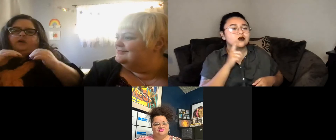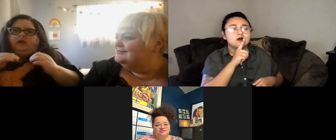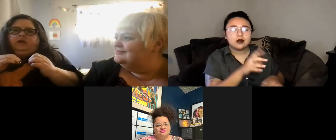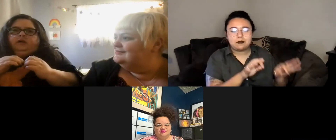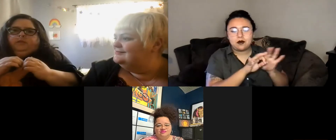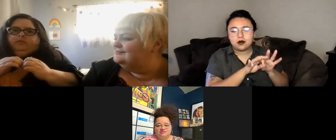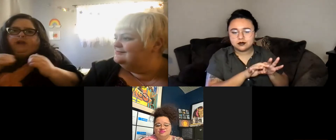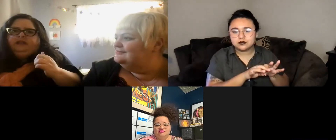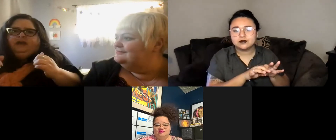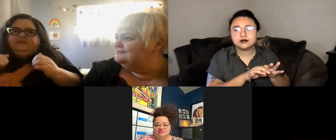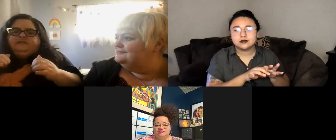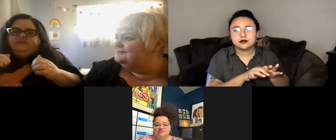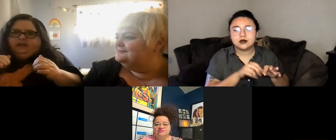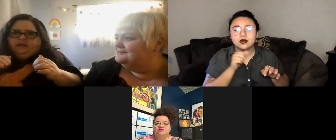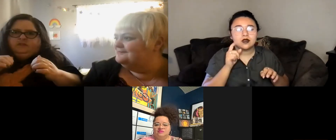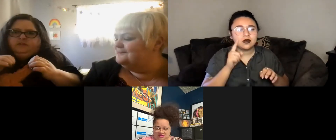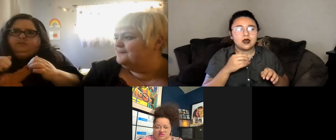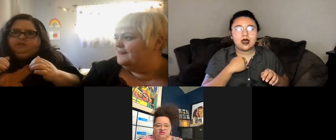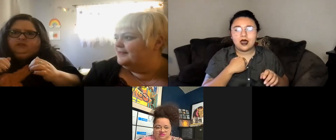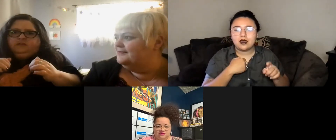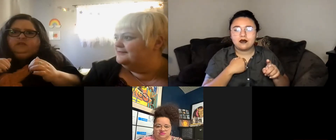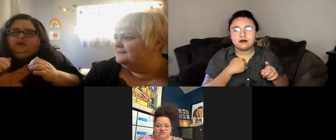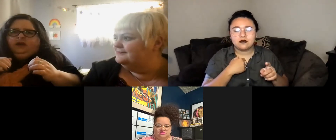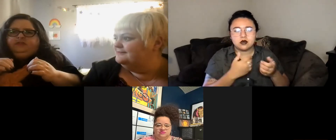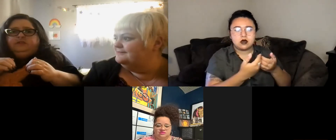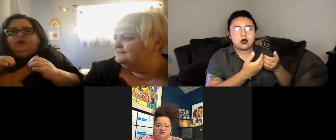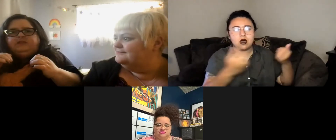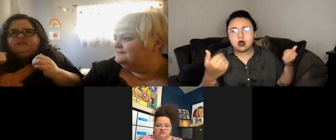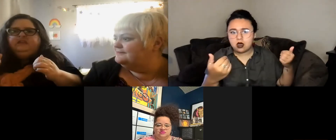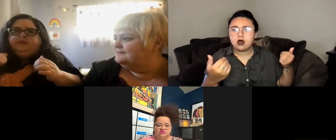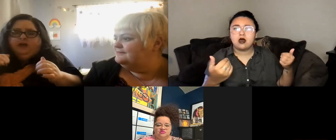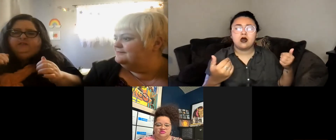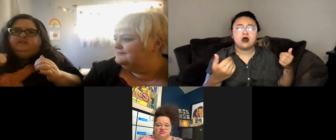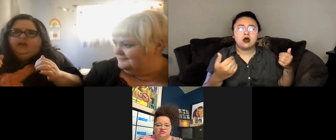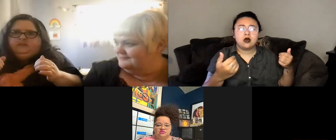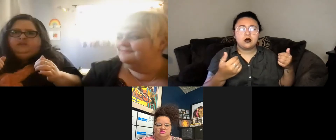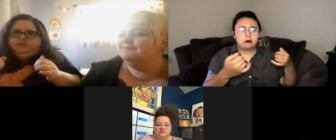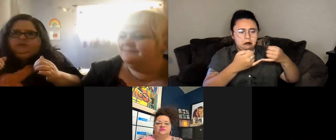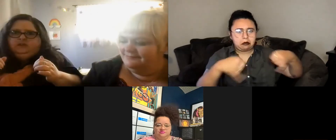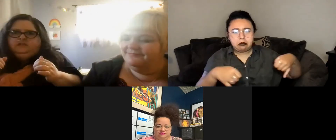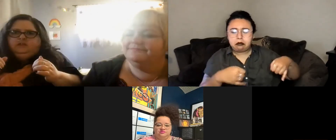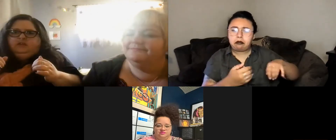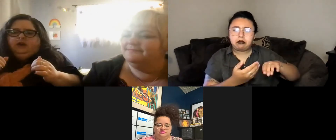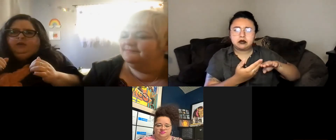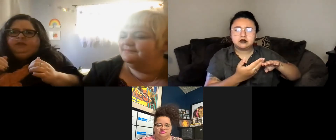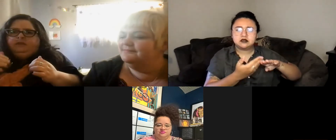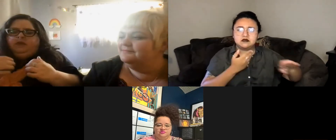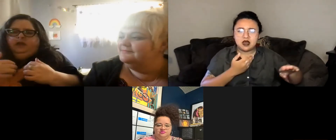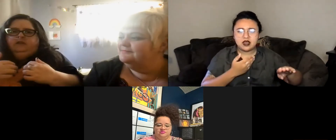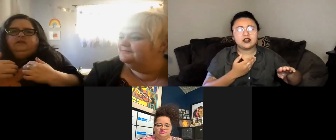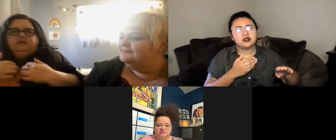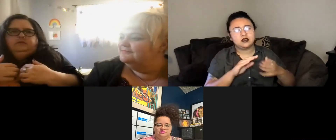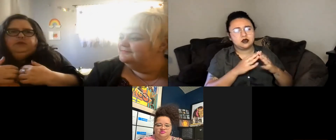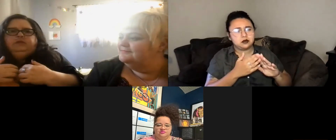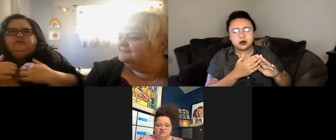there are bright lines dividing the communities. I think that there are stigma lines dividing the communities. In